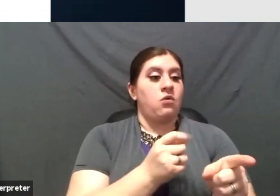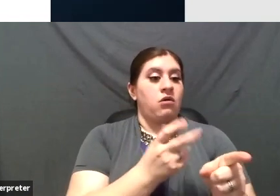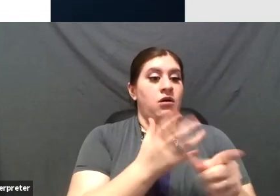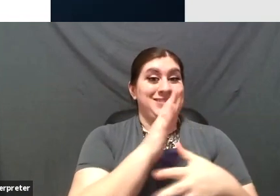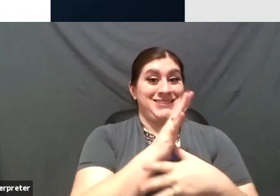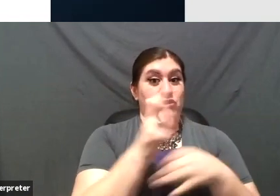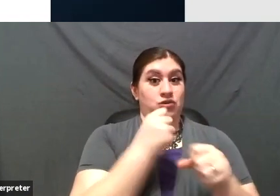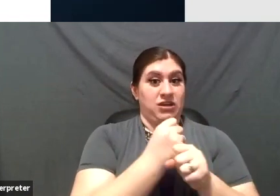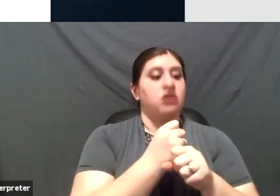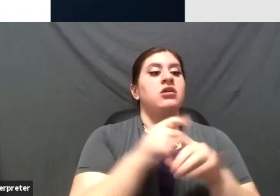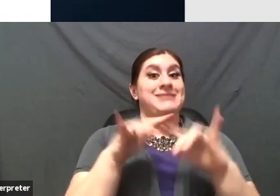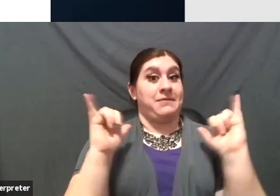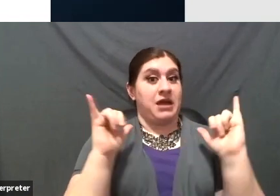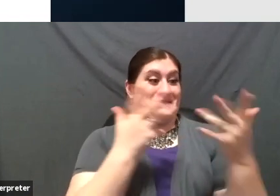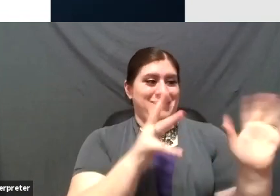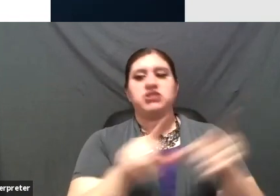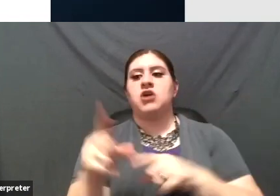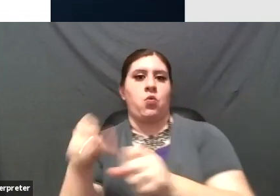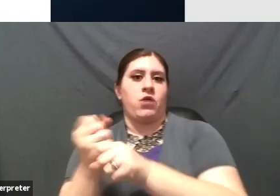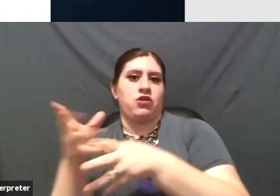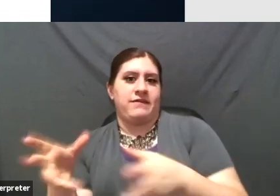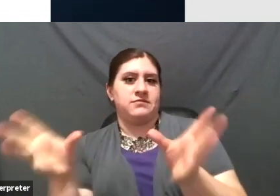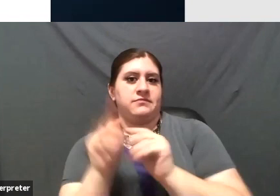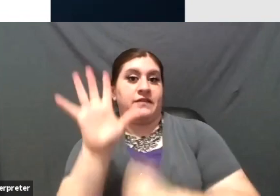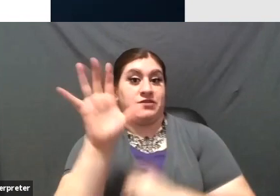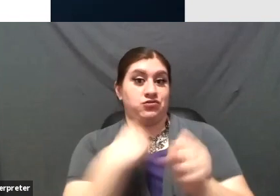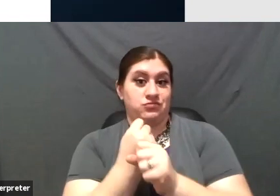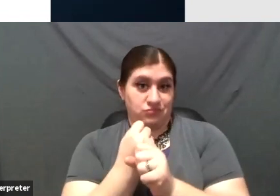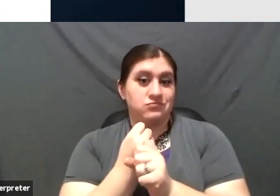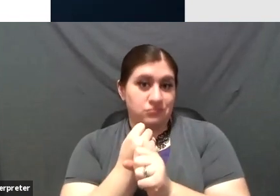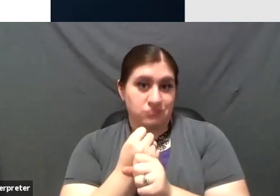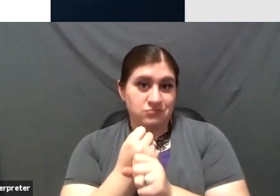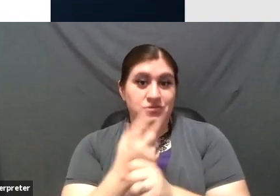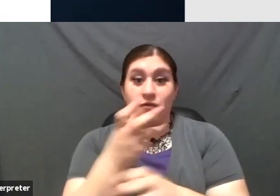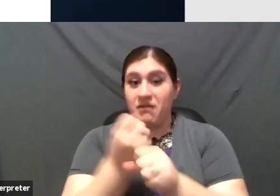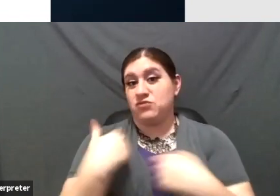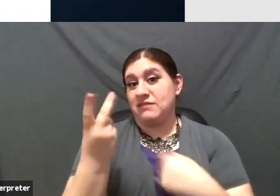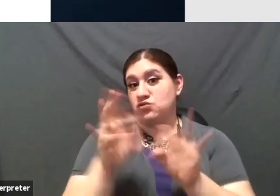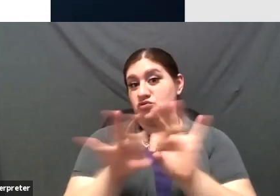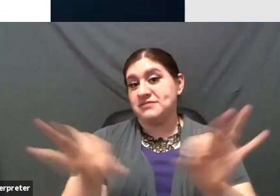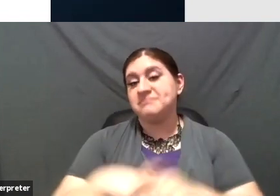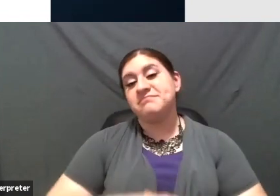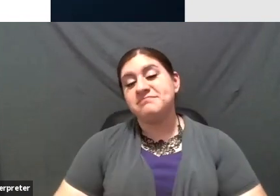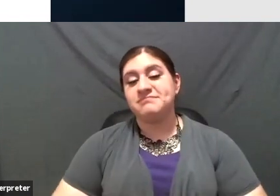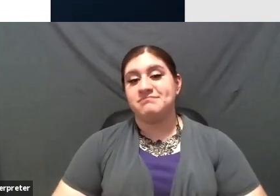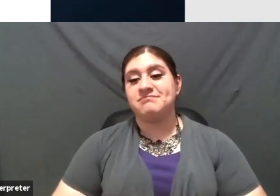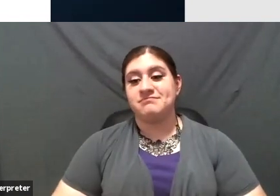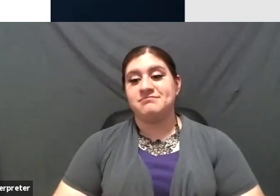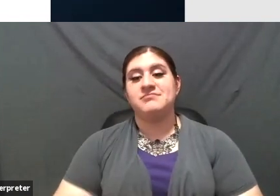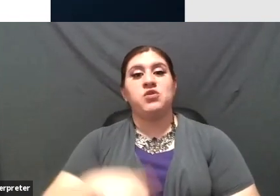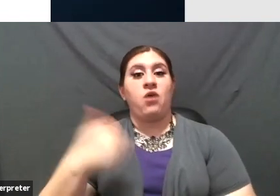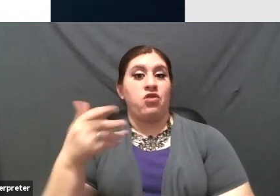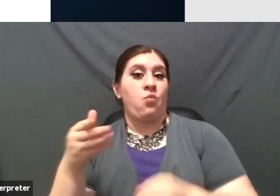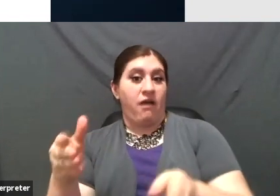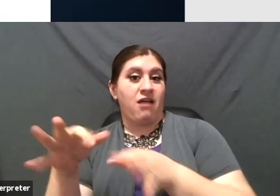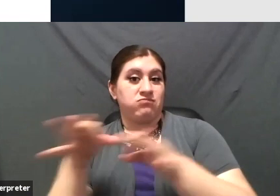of master's level classes. And as I said, in 5 years, you've got 2 degrees. Exactly. So another way of articulating it